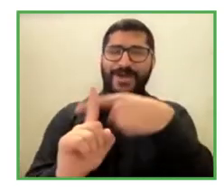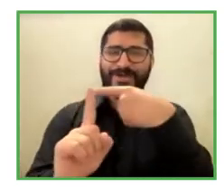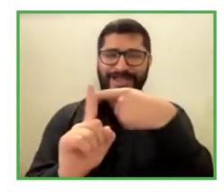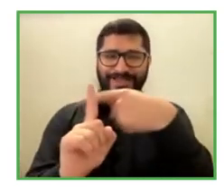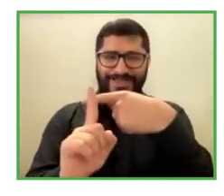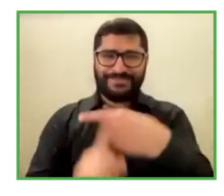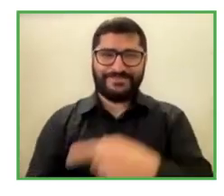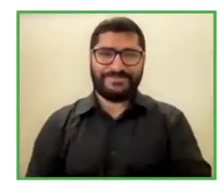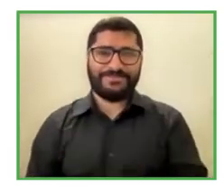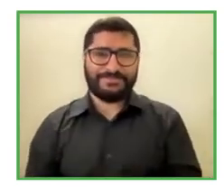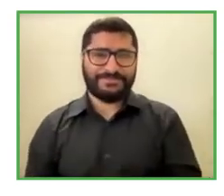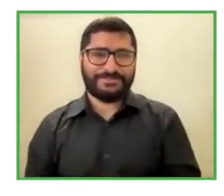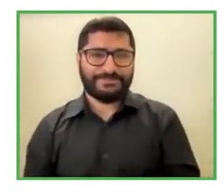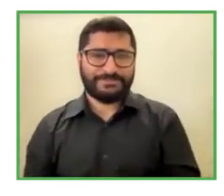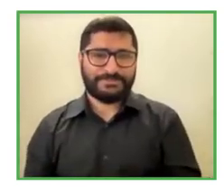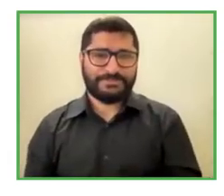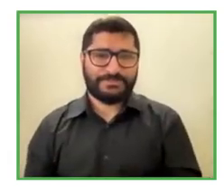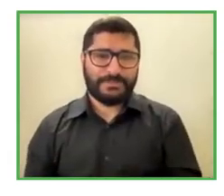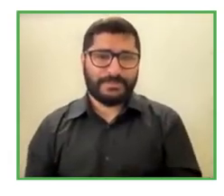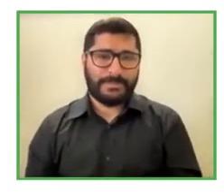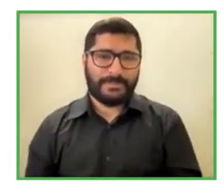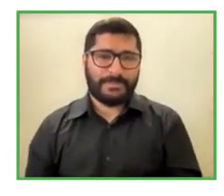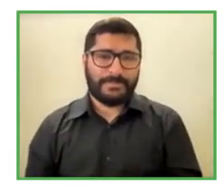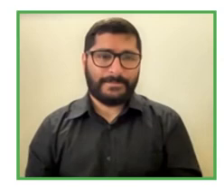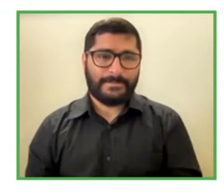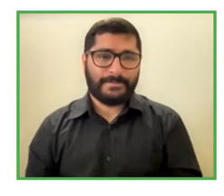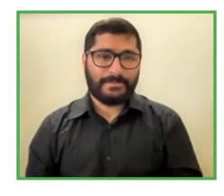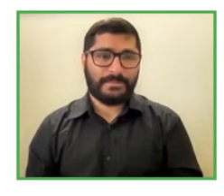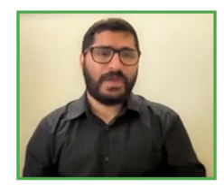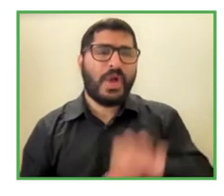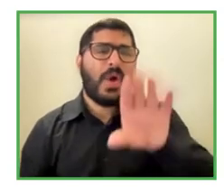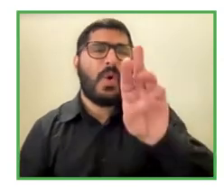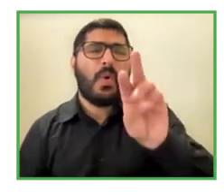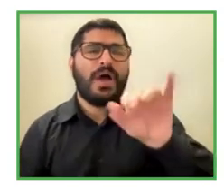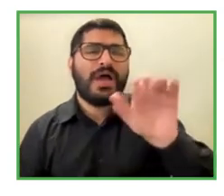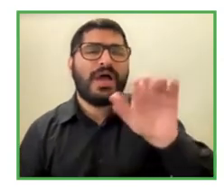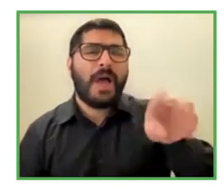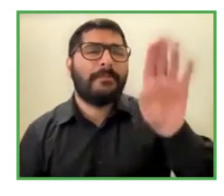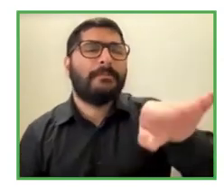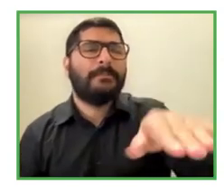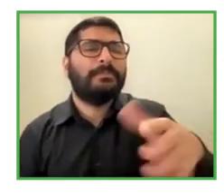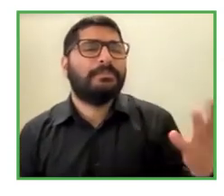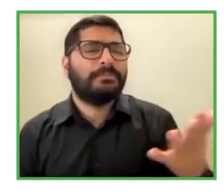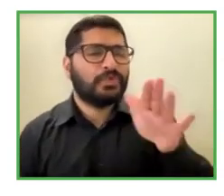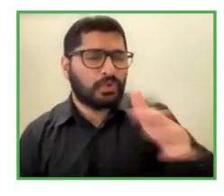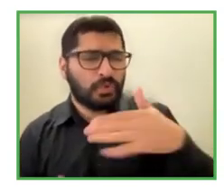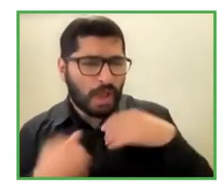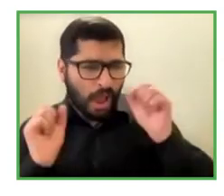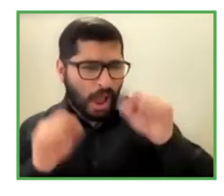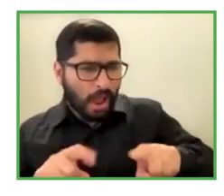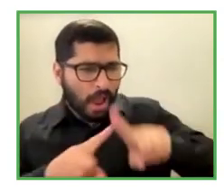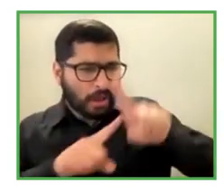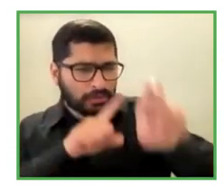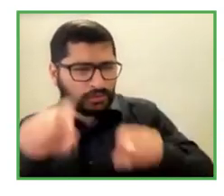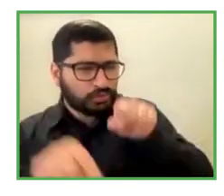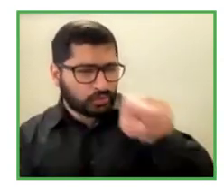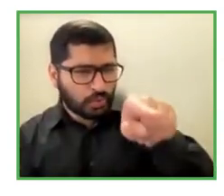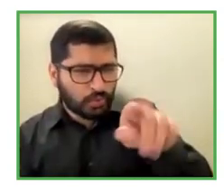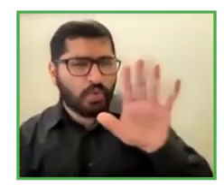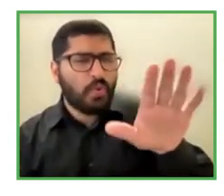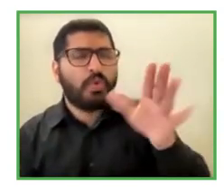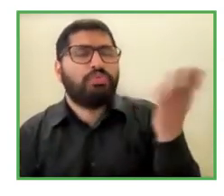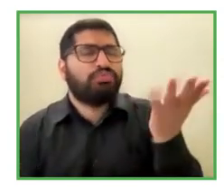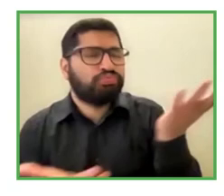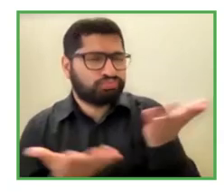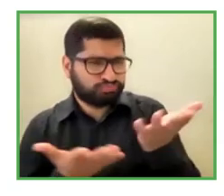William, me gustaría escucharte también cuál es. William, I would like to ask you as well, what are the main challenges for you?